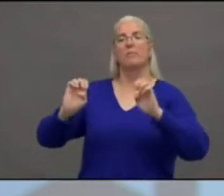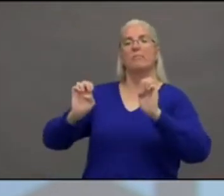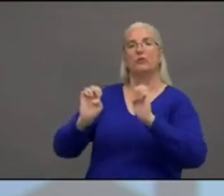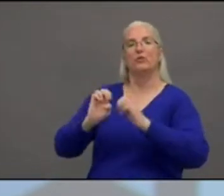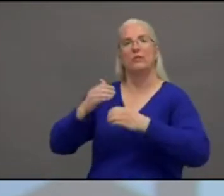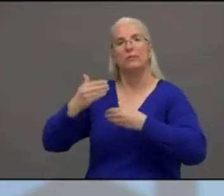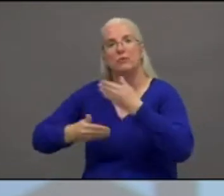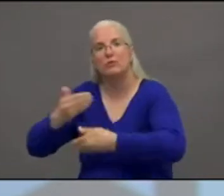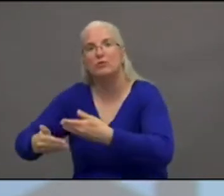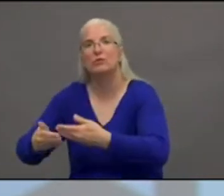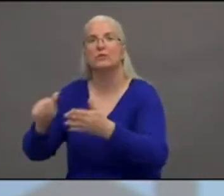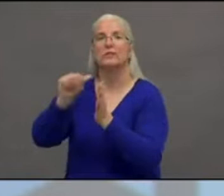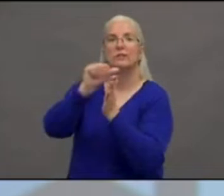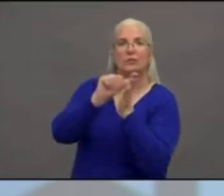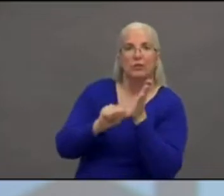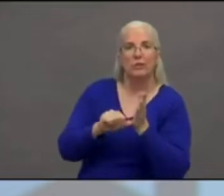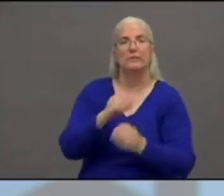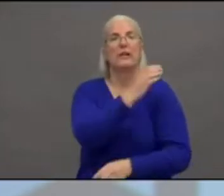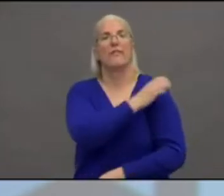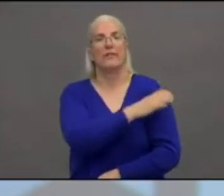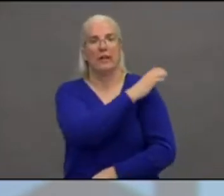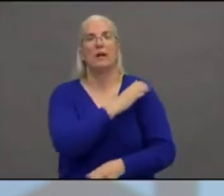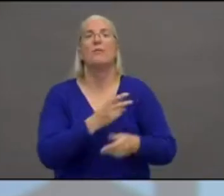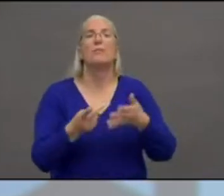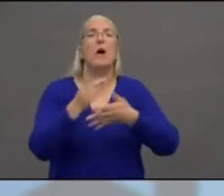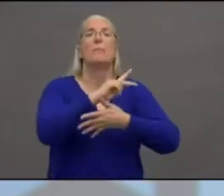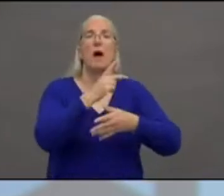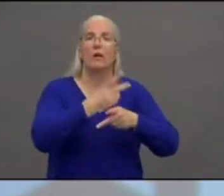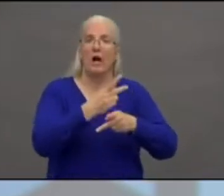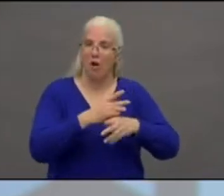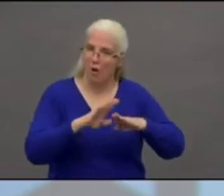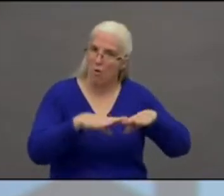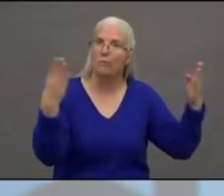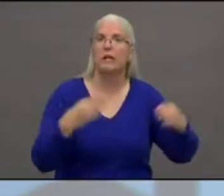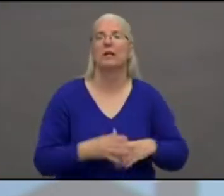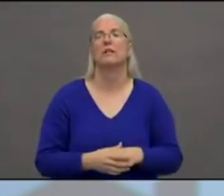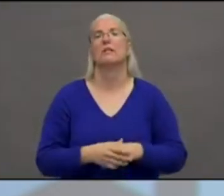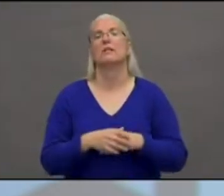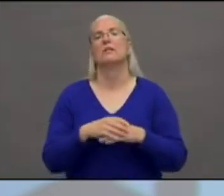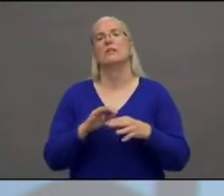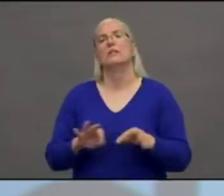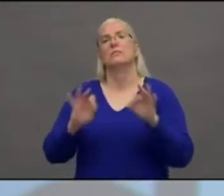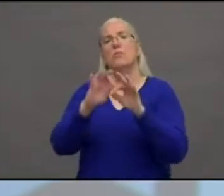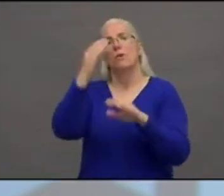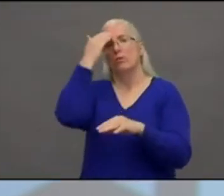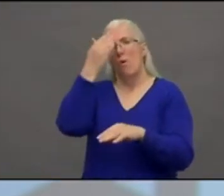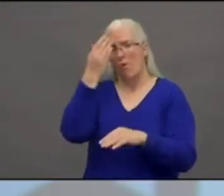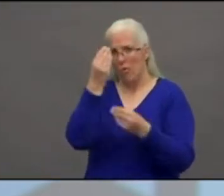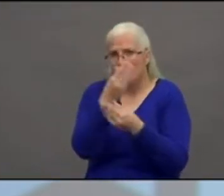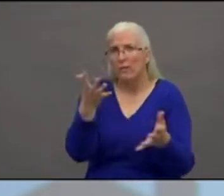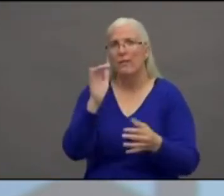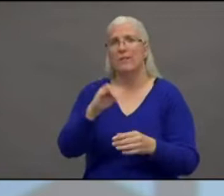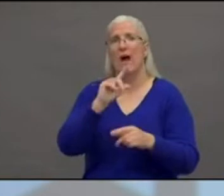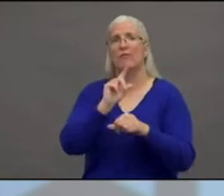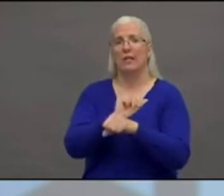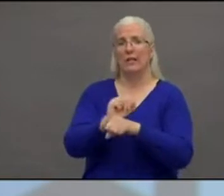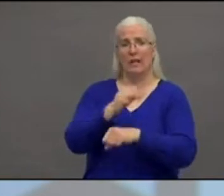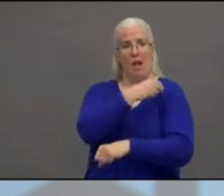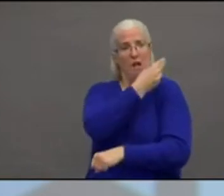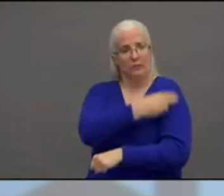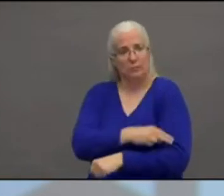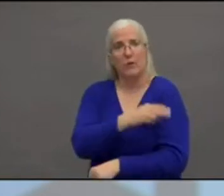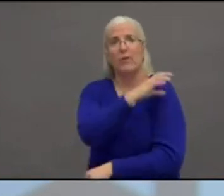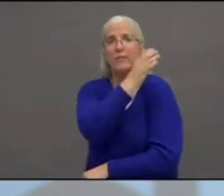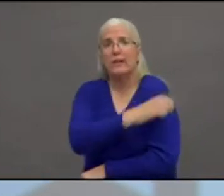for primary care. It is important to know that our hospitals and clinics, our emergency department, our specialty centers